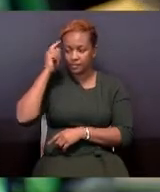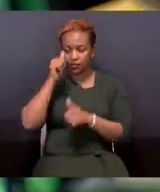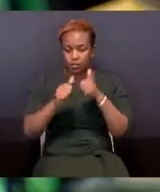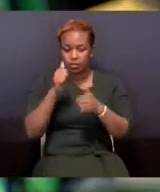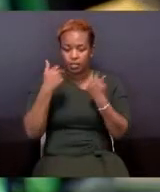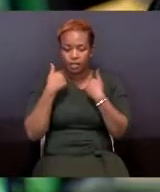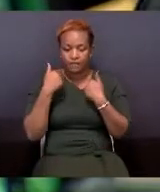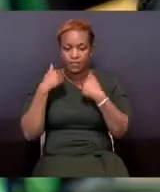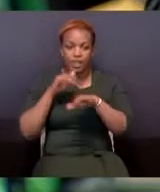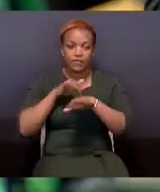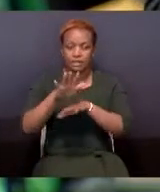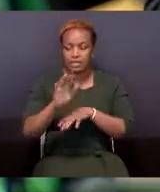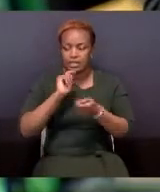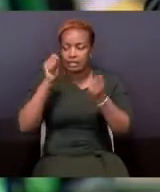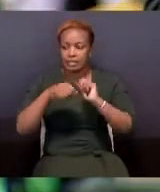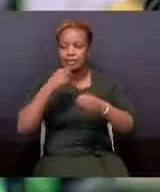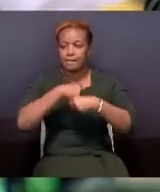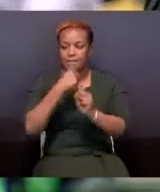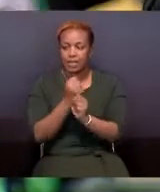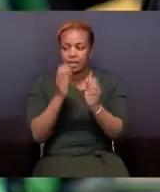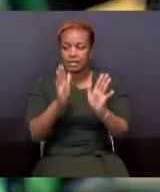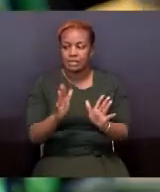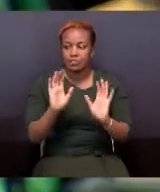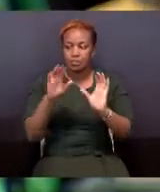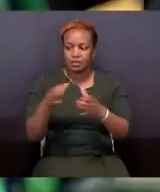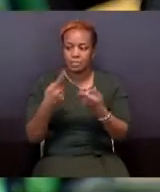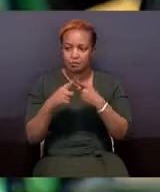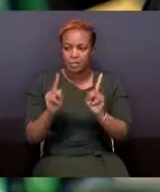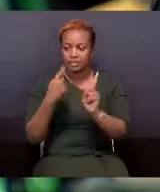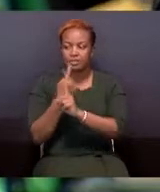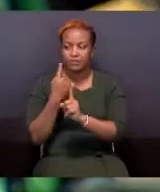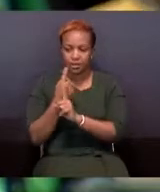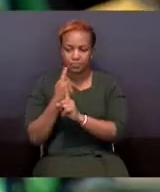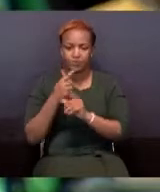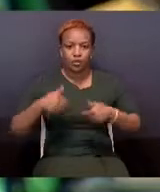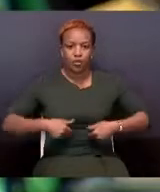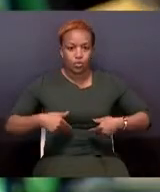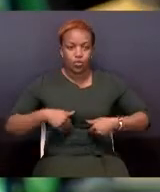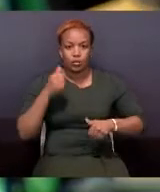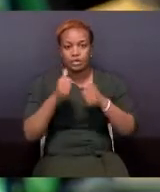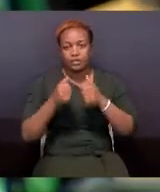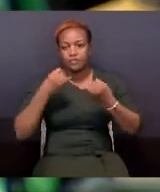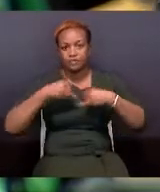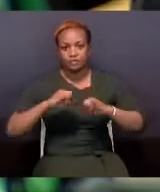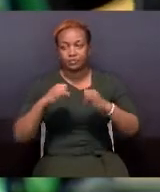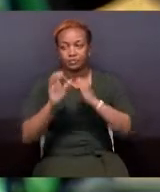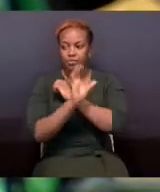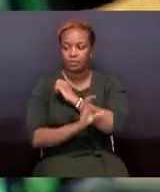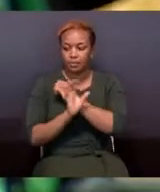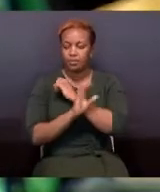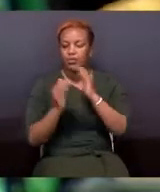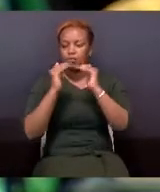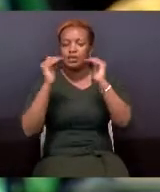are influencing and change makers in their community. But also different components of Youth Connect are implemented at the country level. So when we